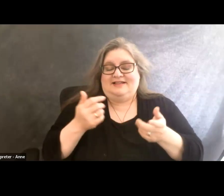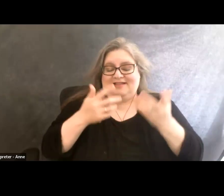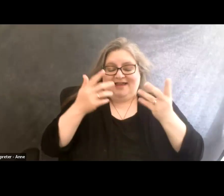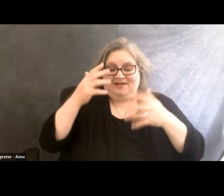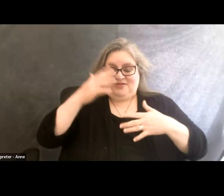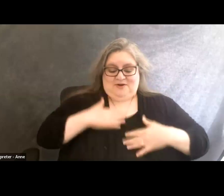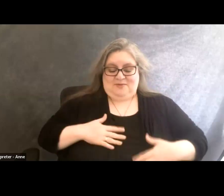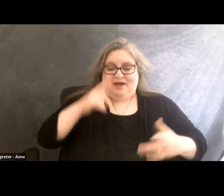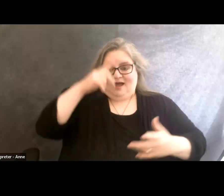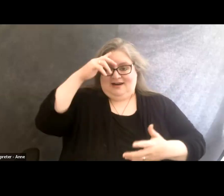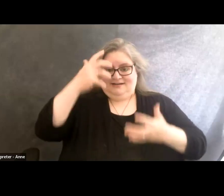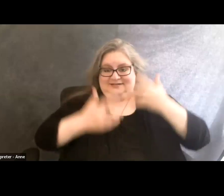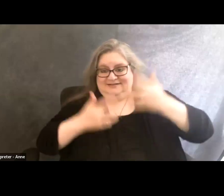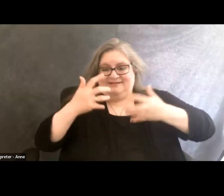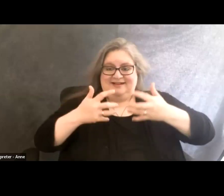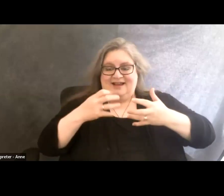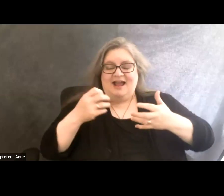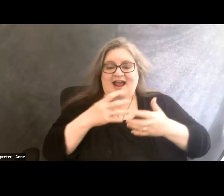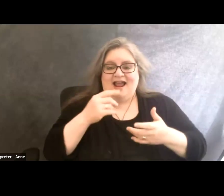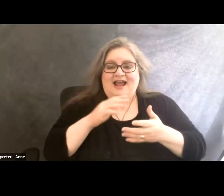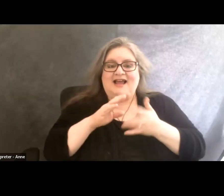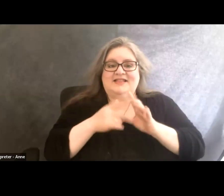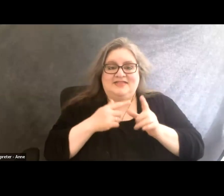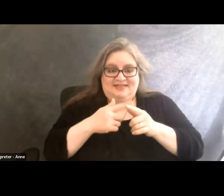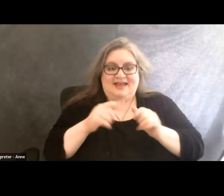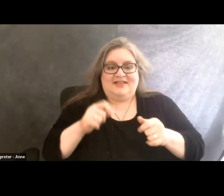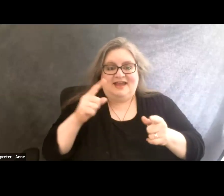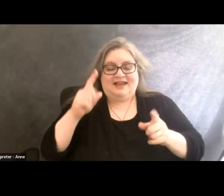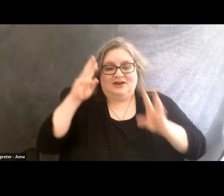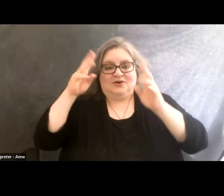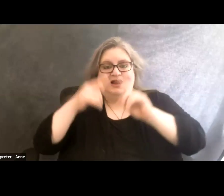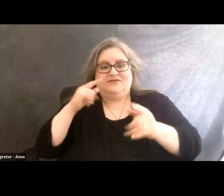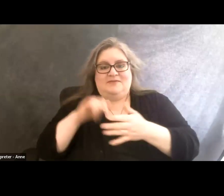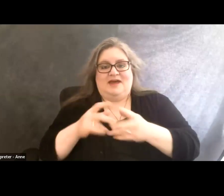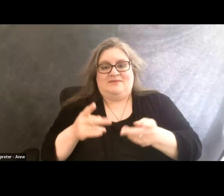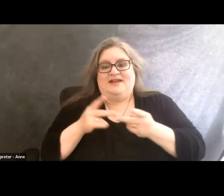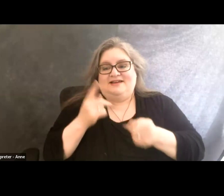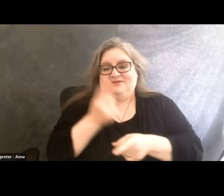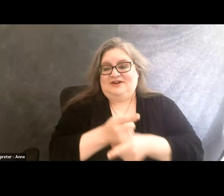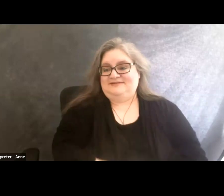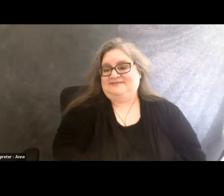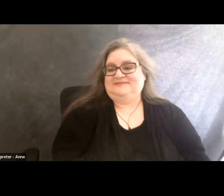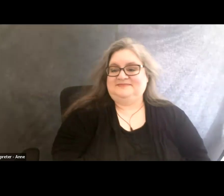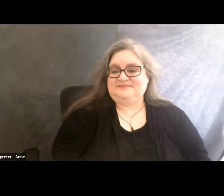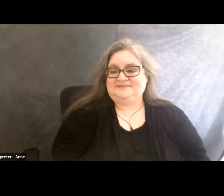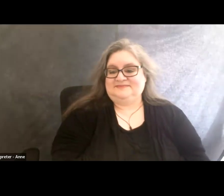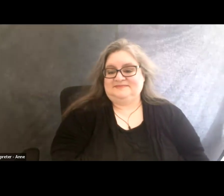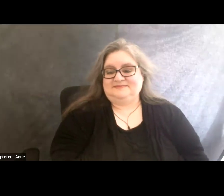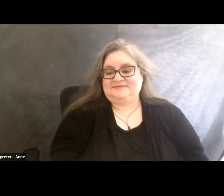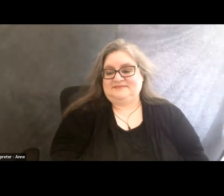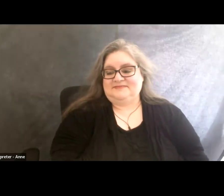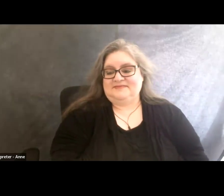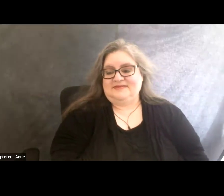recalibrated, they're getting embodied, and then they can create from that place, right? And so